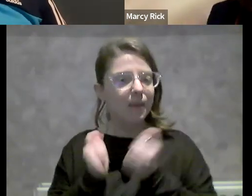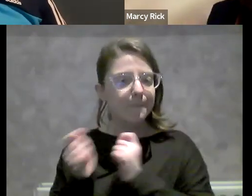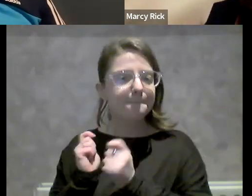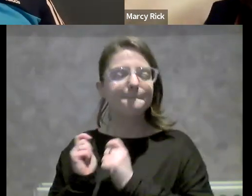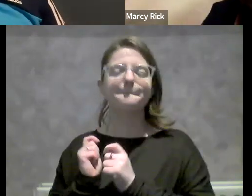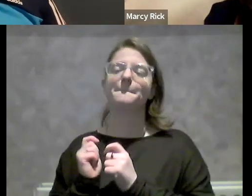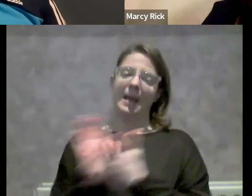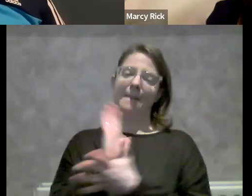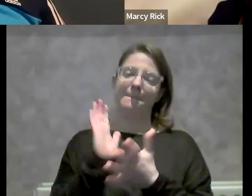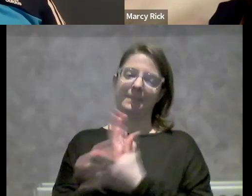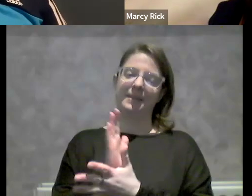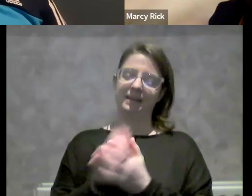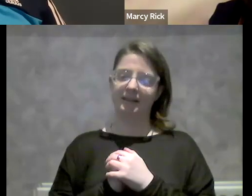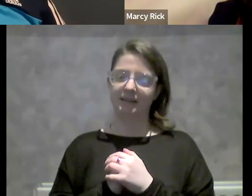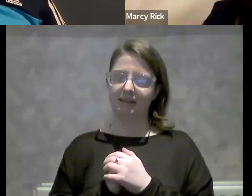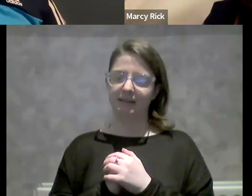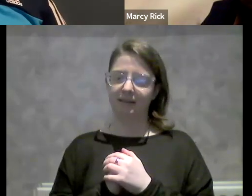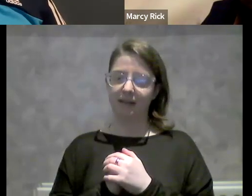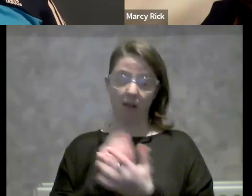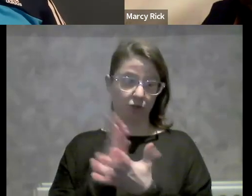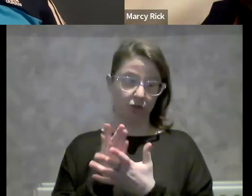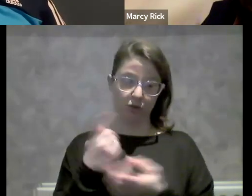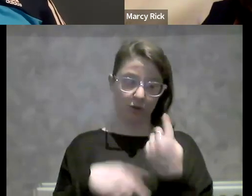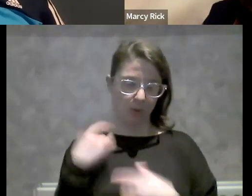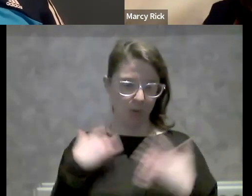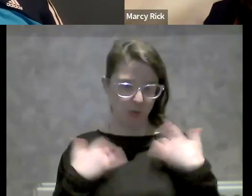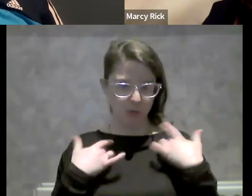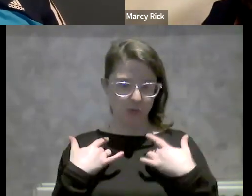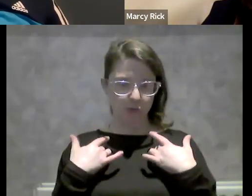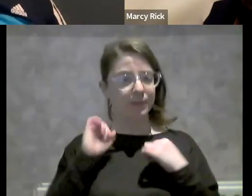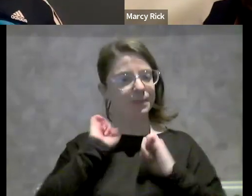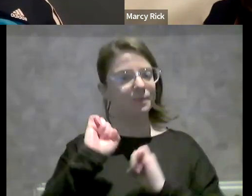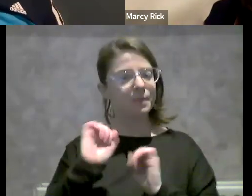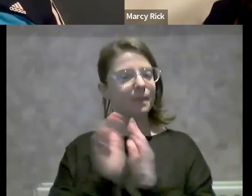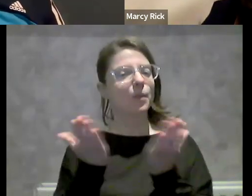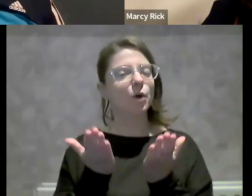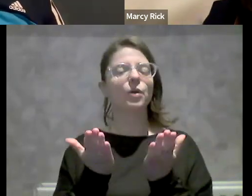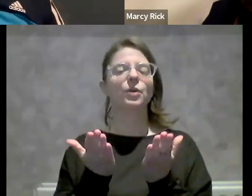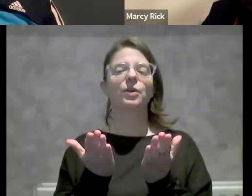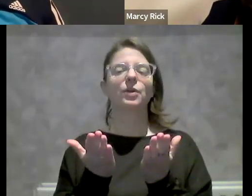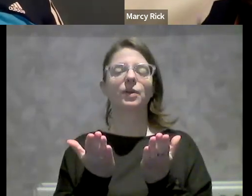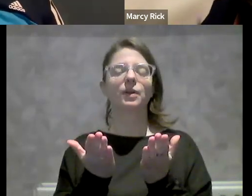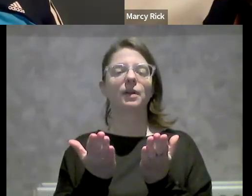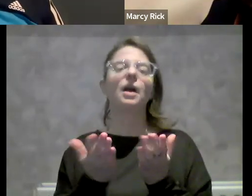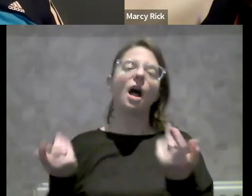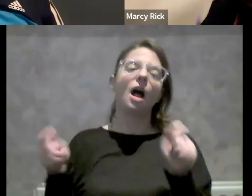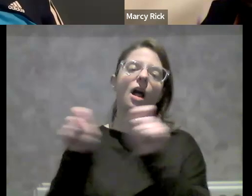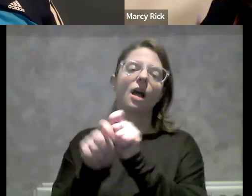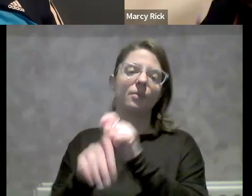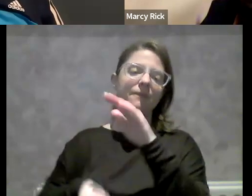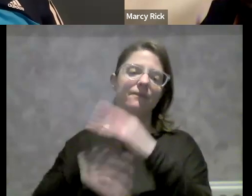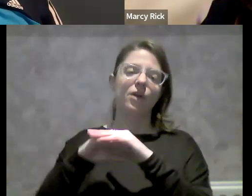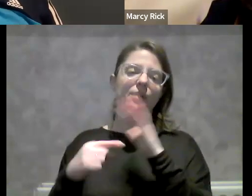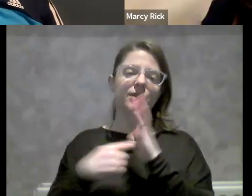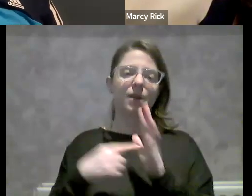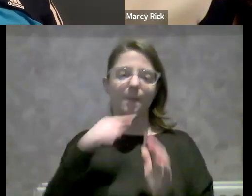along happily." I'm sure you all will be keen to get hold of Jay's book, A Cupboard Full of Tomboys, so we'll make sure that we get the